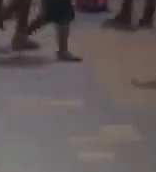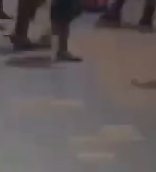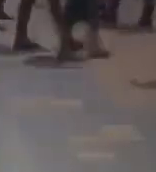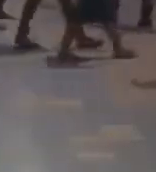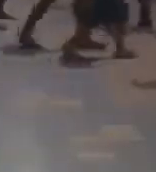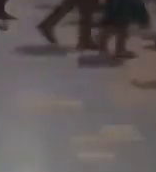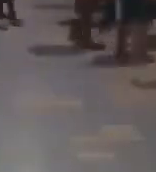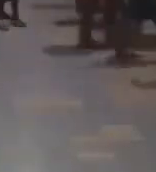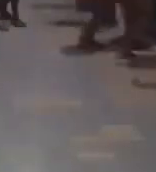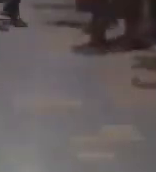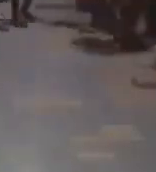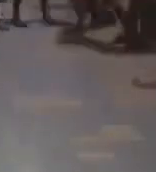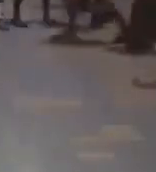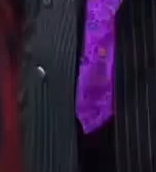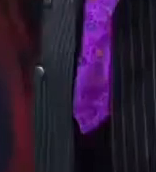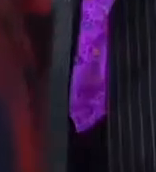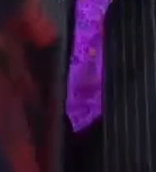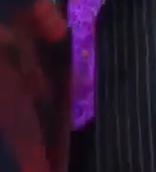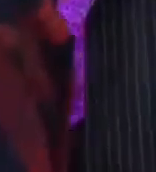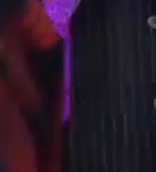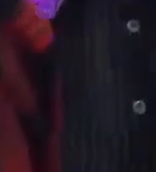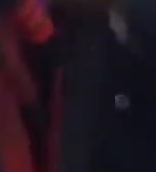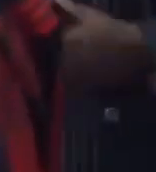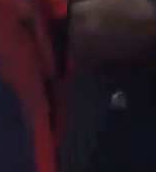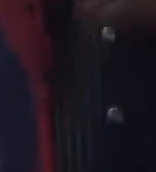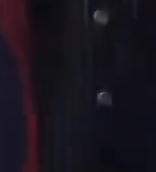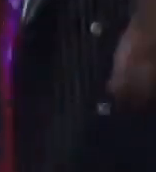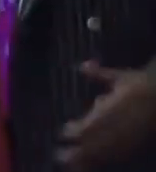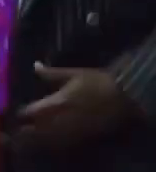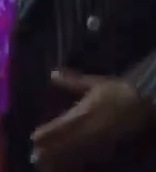Ramosheke perema katanda.